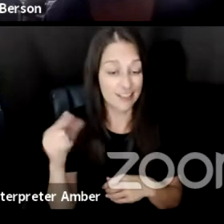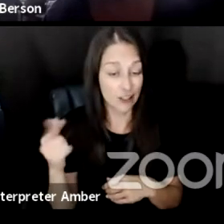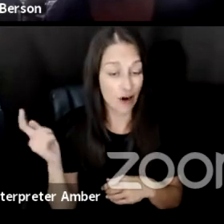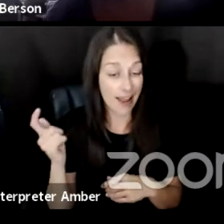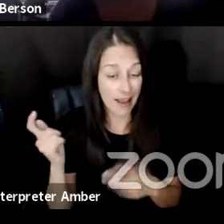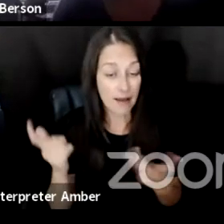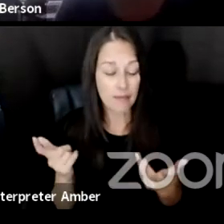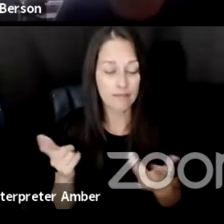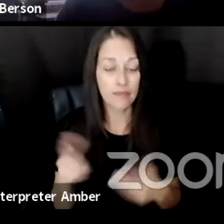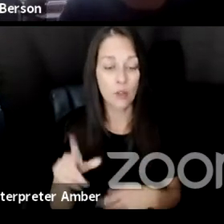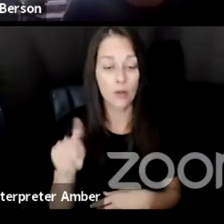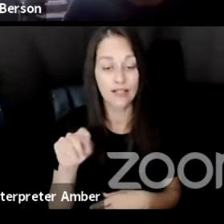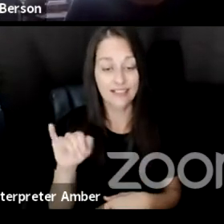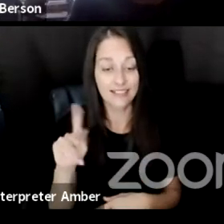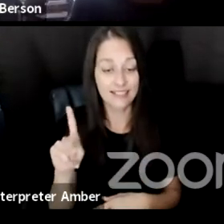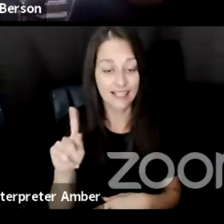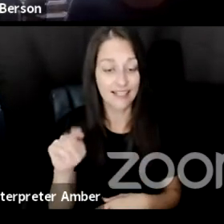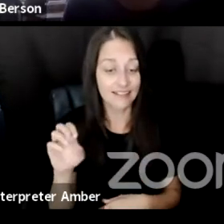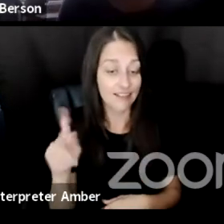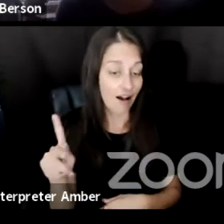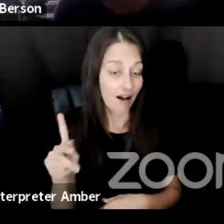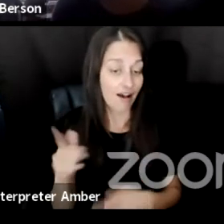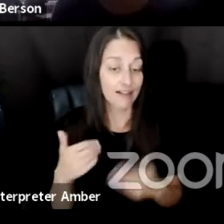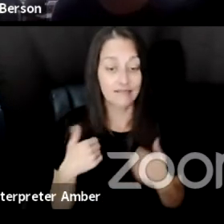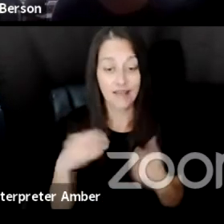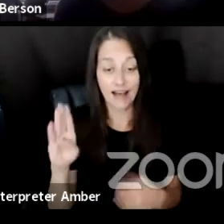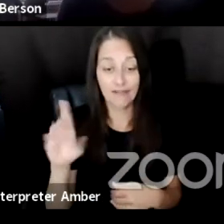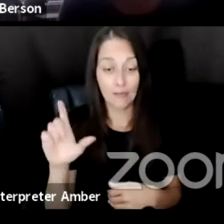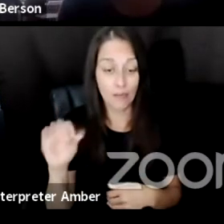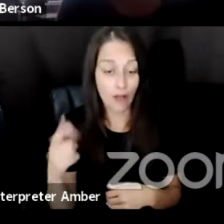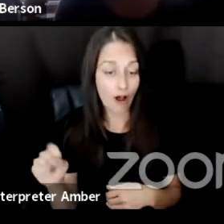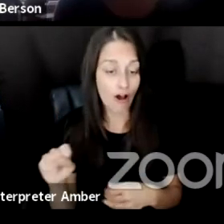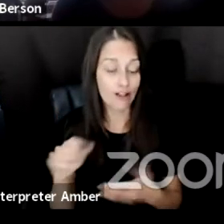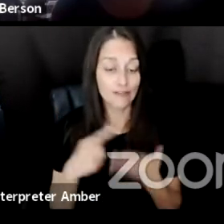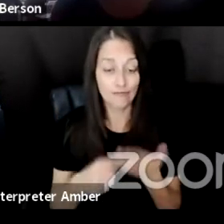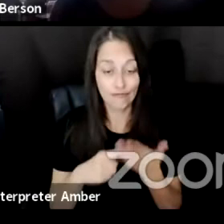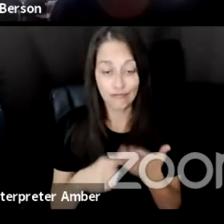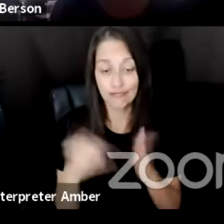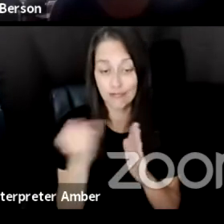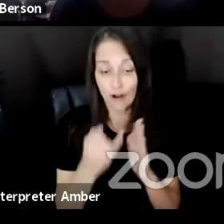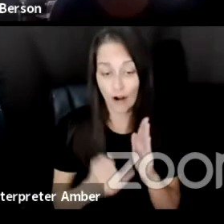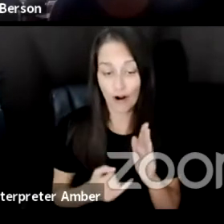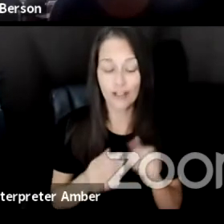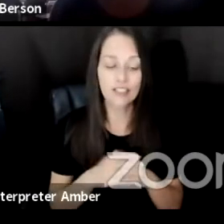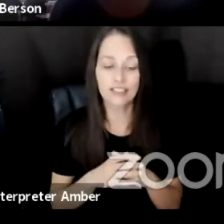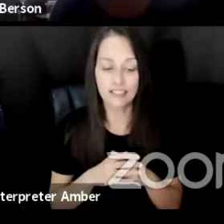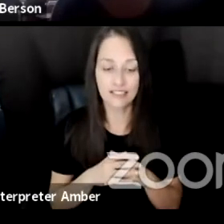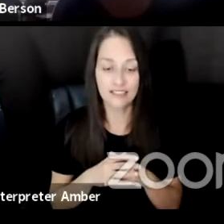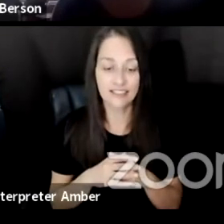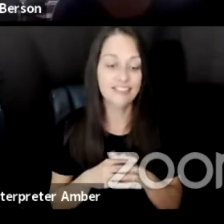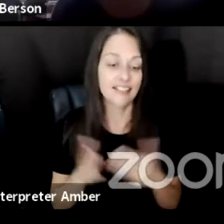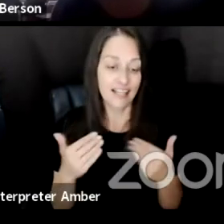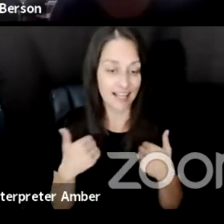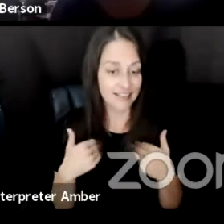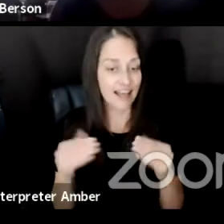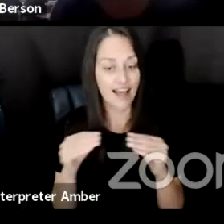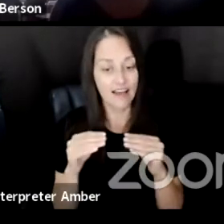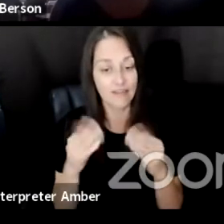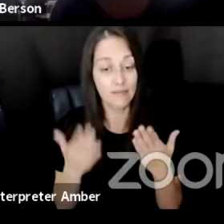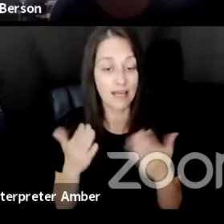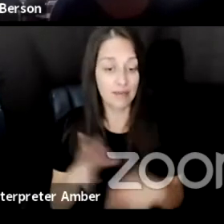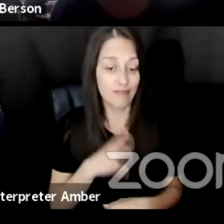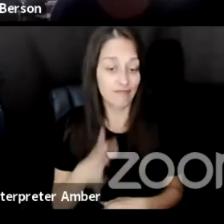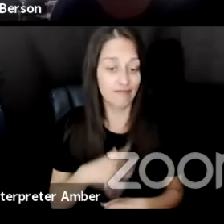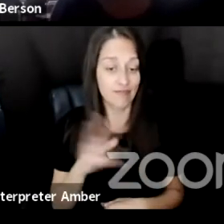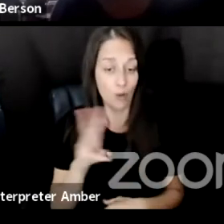TikTok level and a blog level, and happening on a, you know, more robust marketing money behind it kind of website that's getting